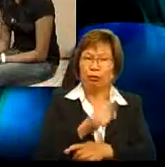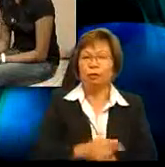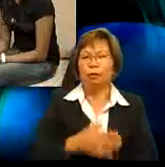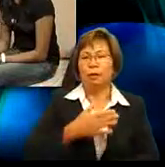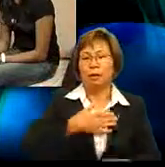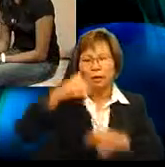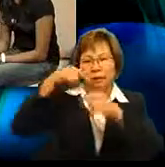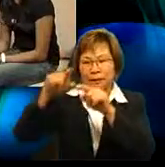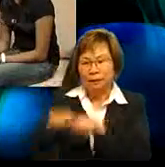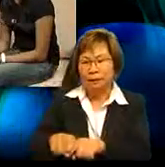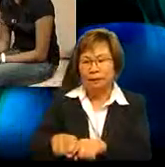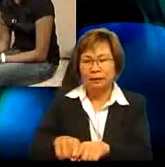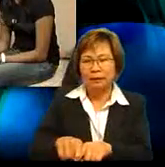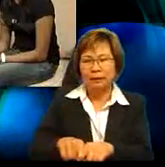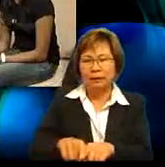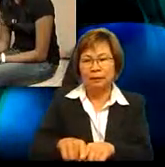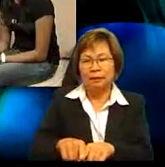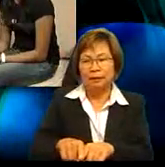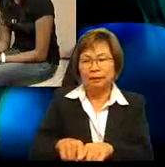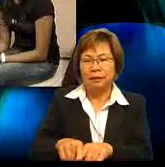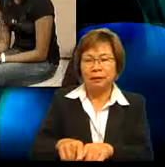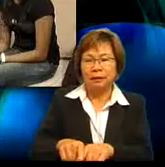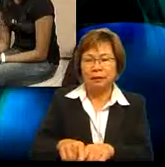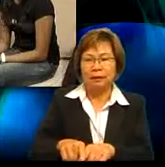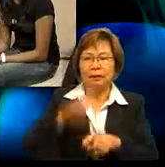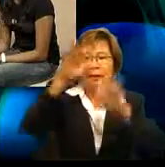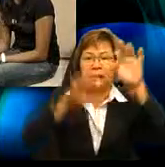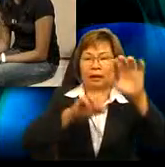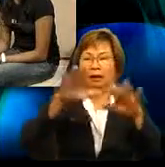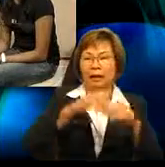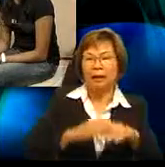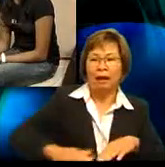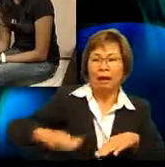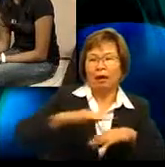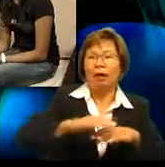On my sister's wedding, she had lilies decorated along the aisle.